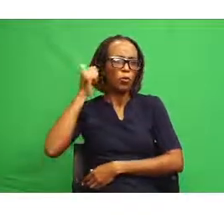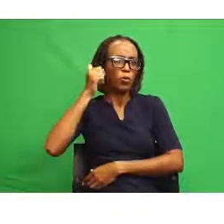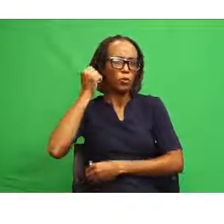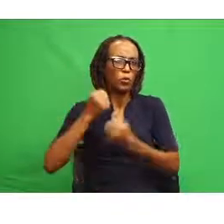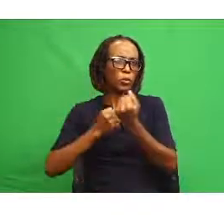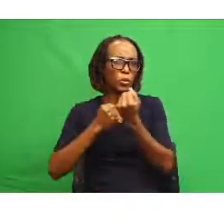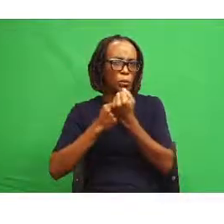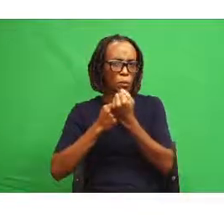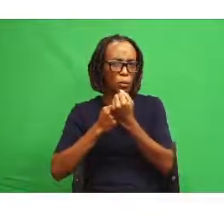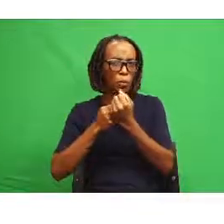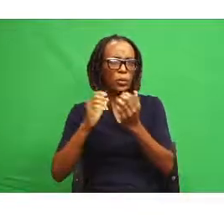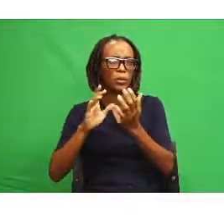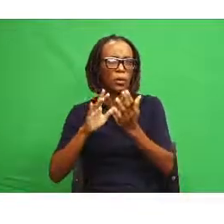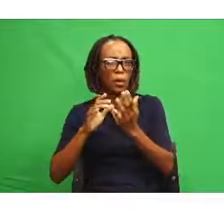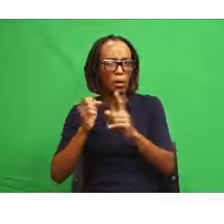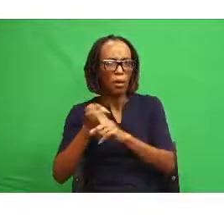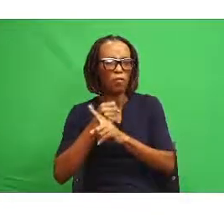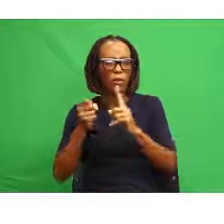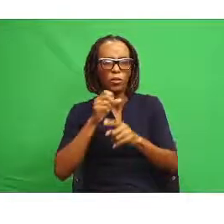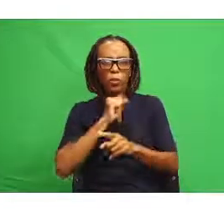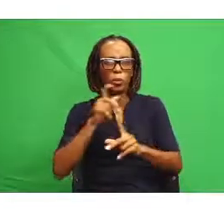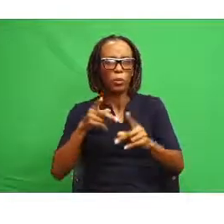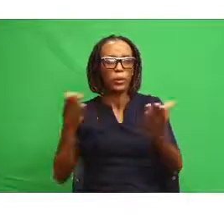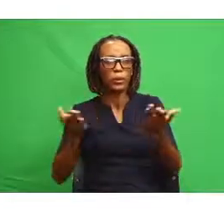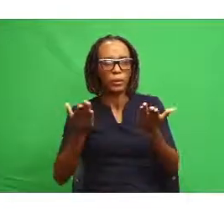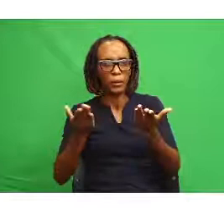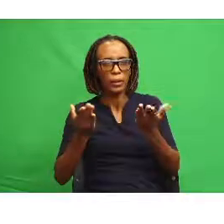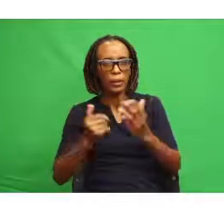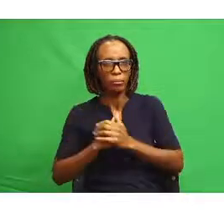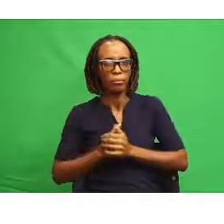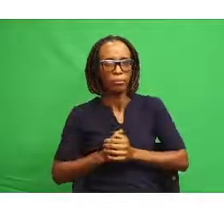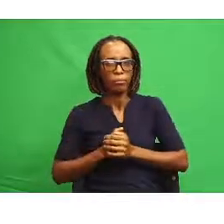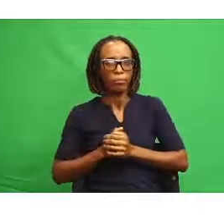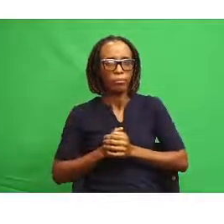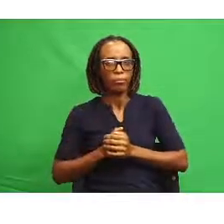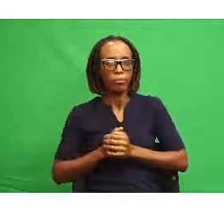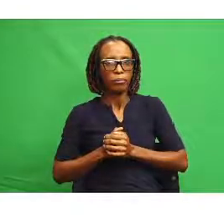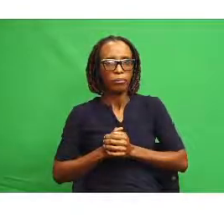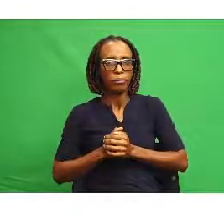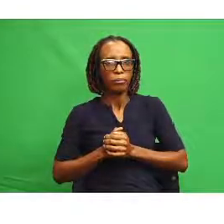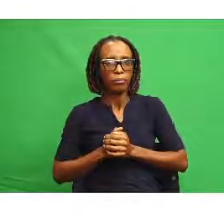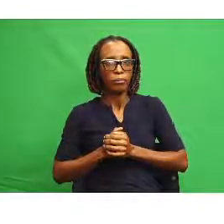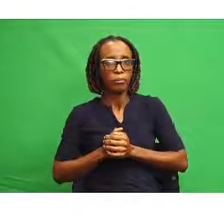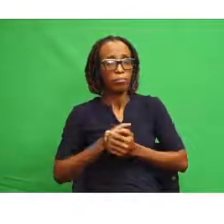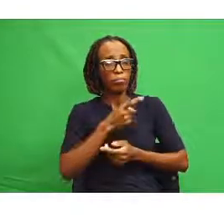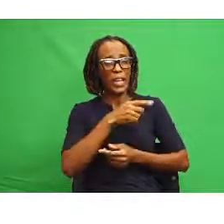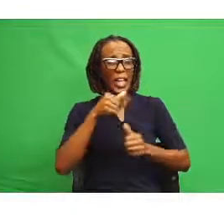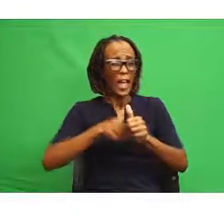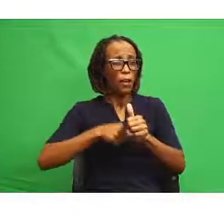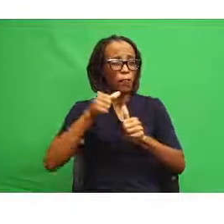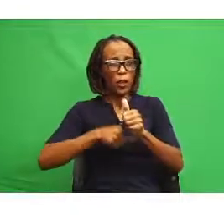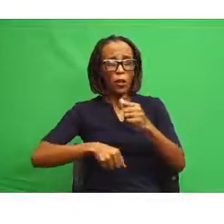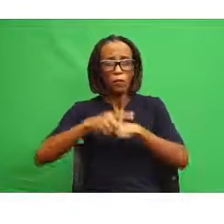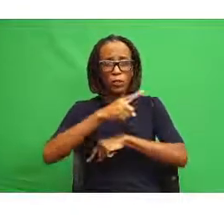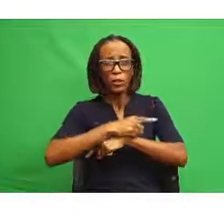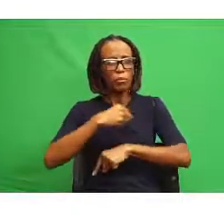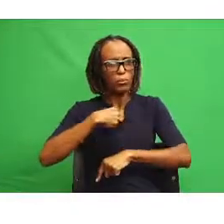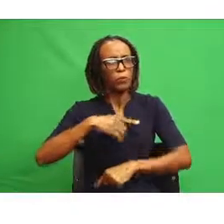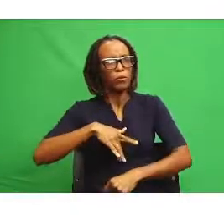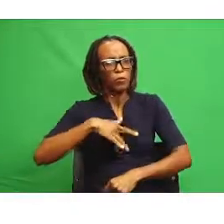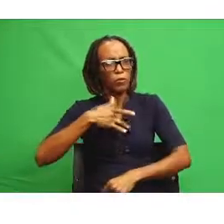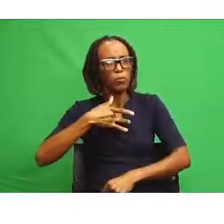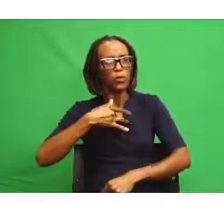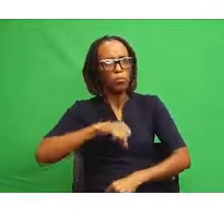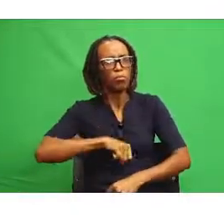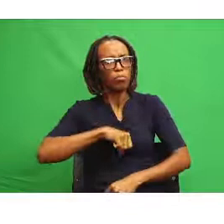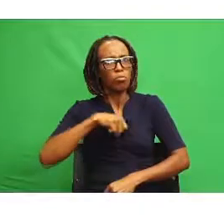abuse to the older citizen in our population. As someone who has the daily and absolute privilege of sharing